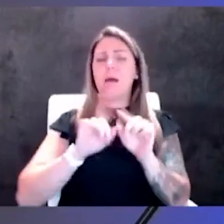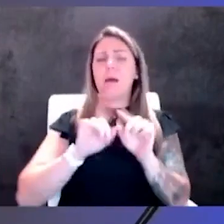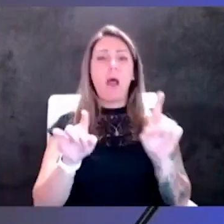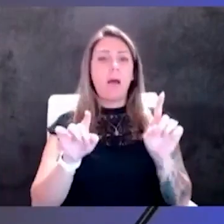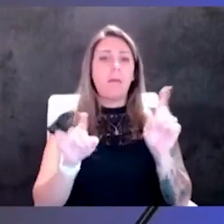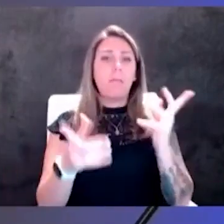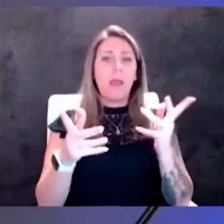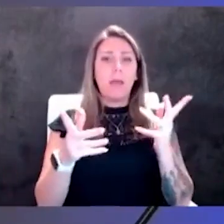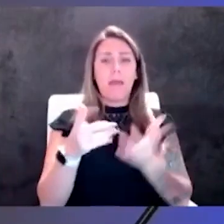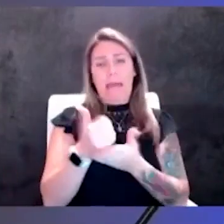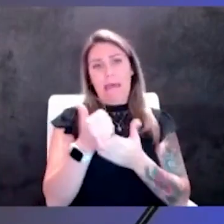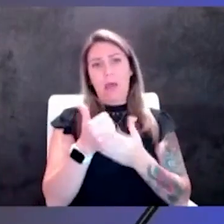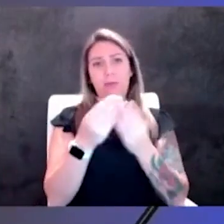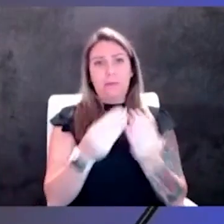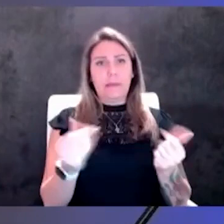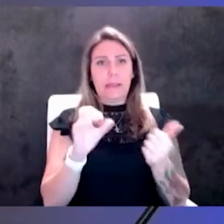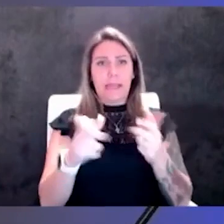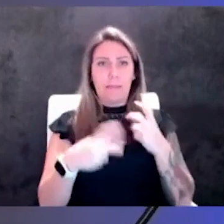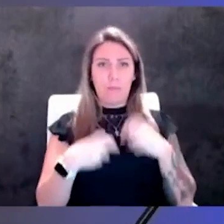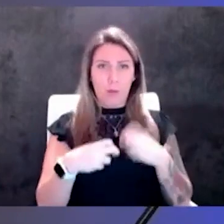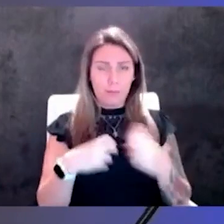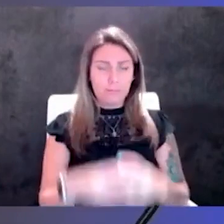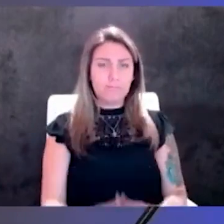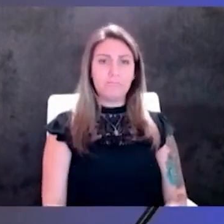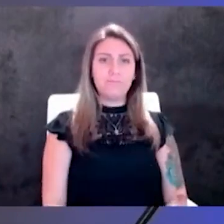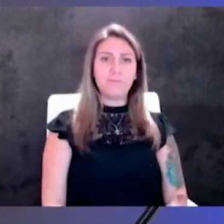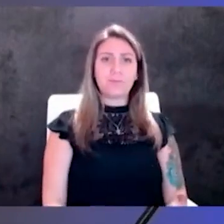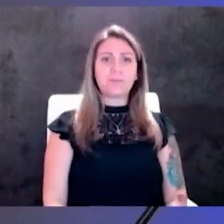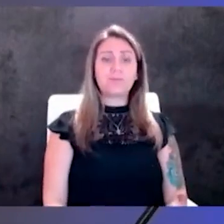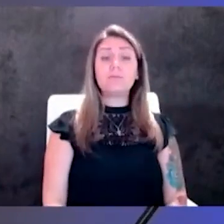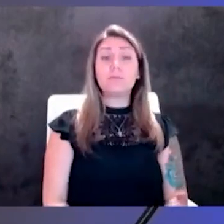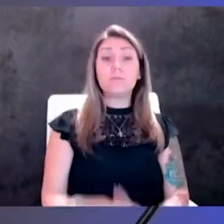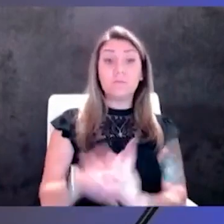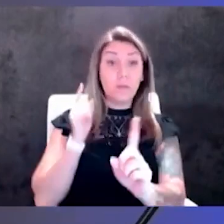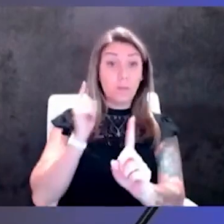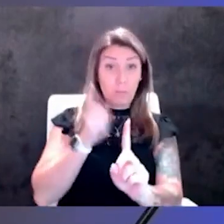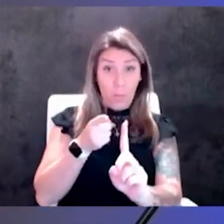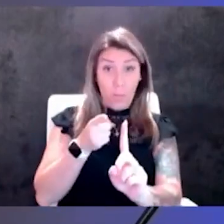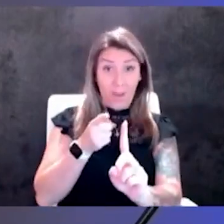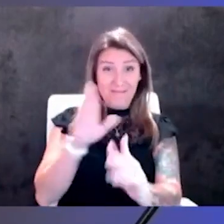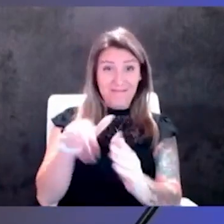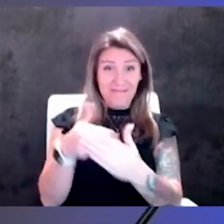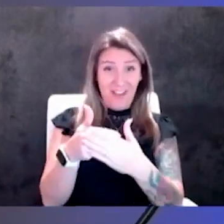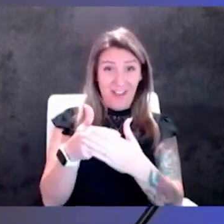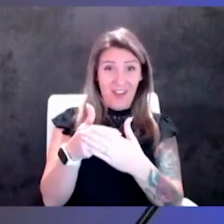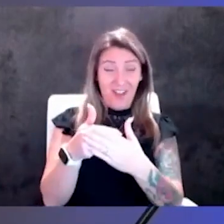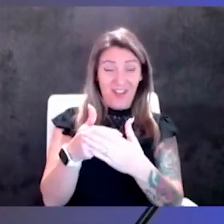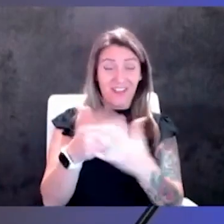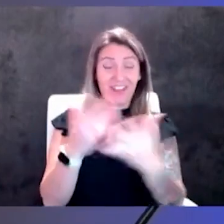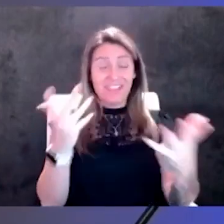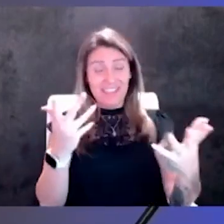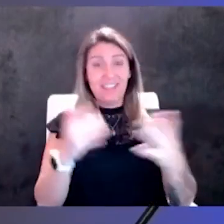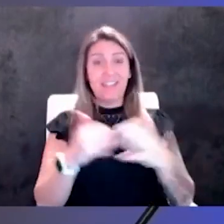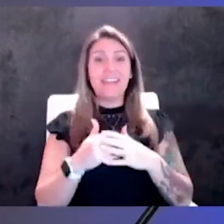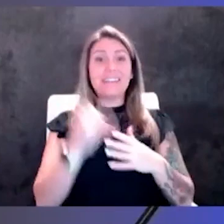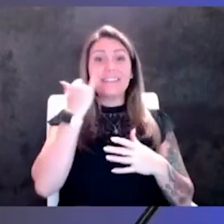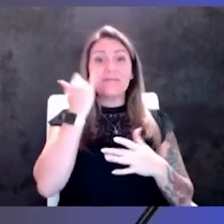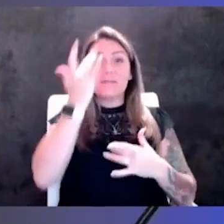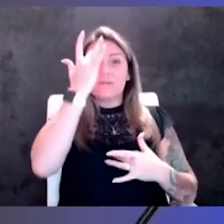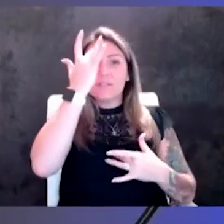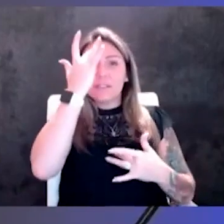that problem. So the point of this all is, if you get sick with a bug